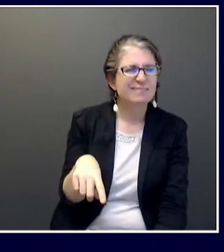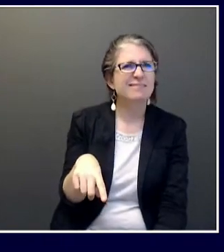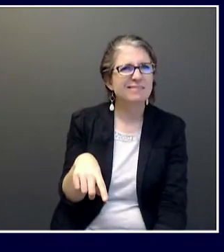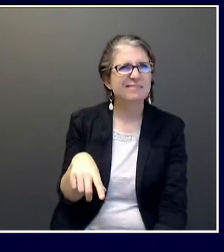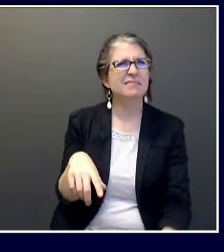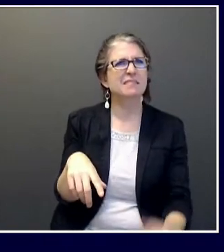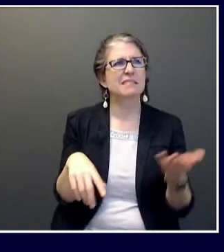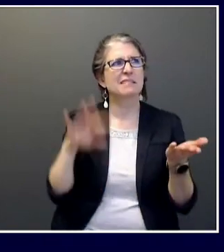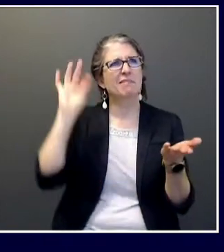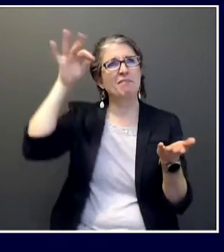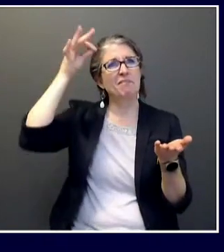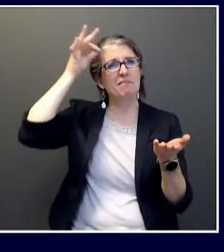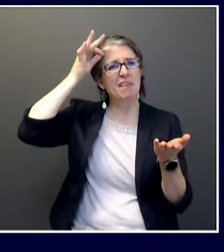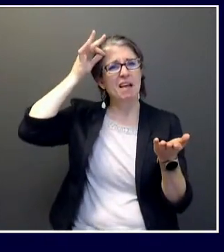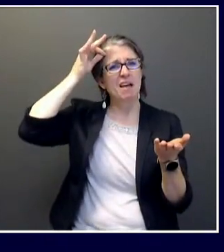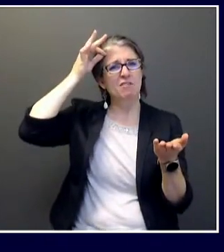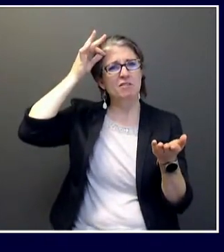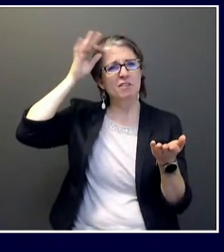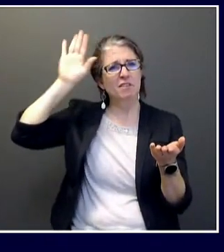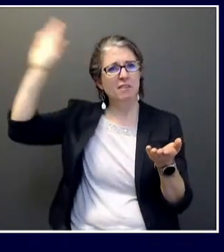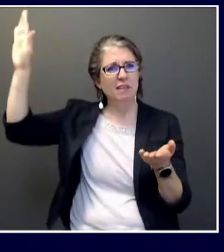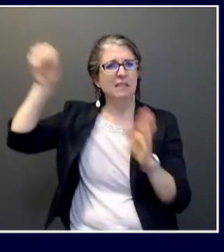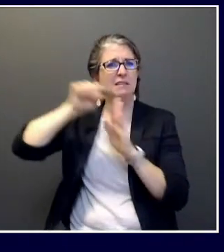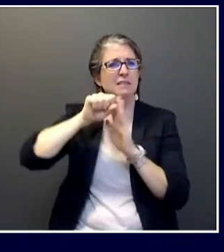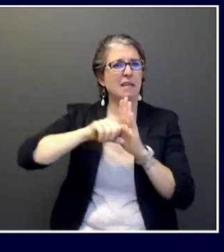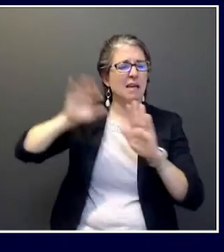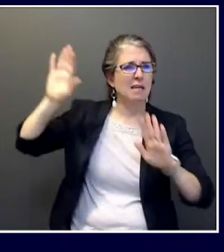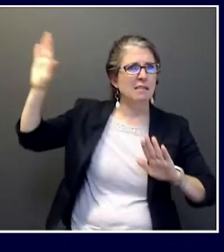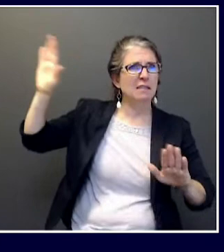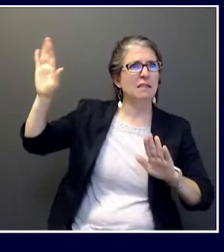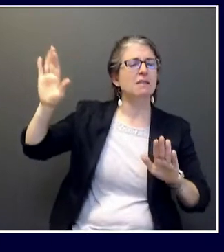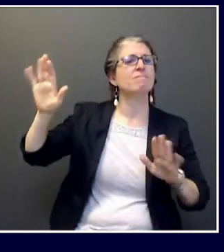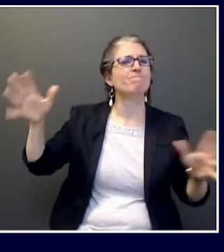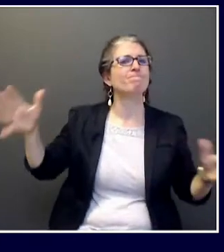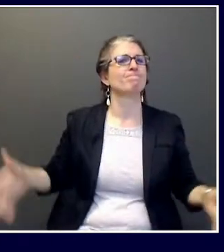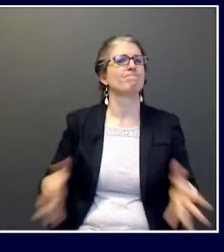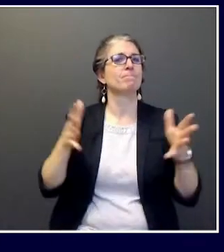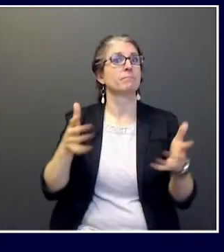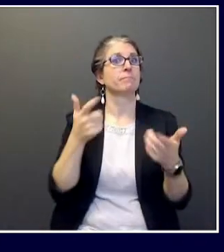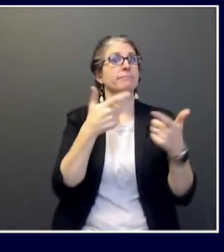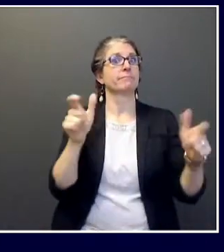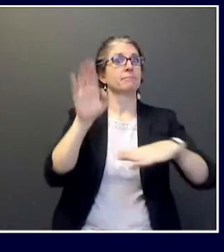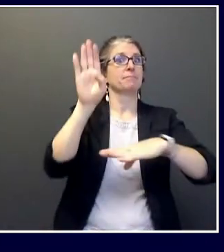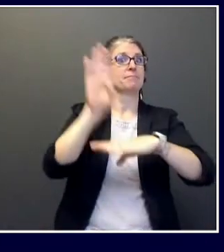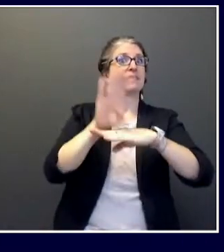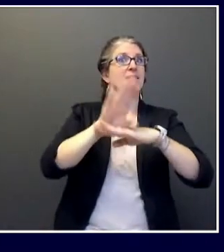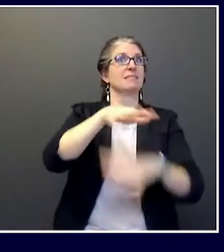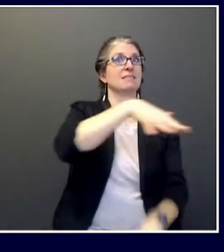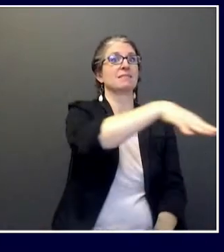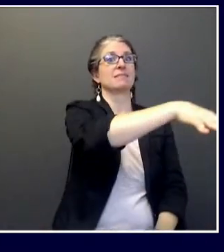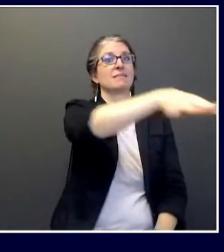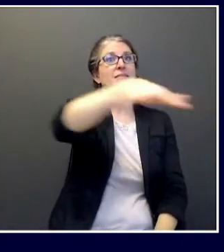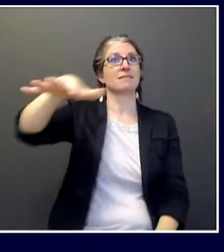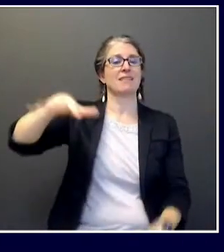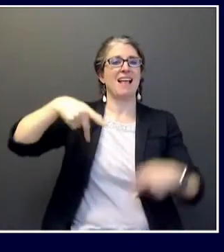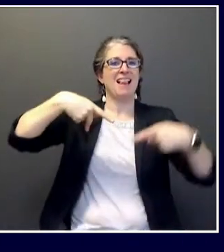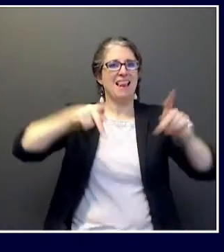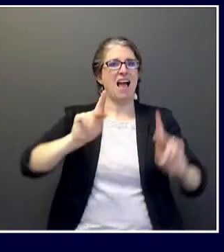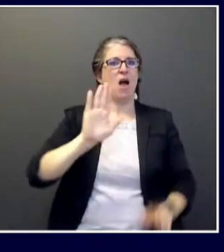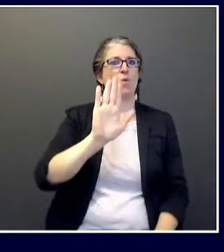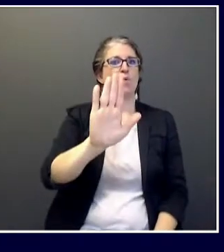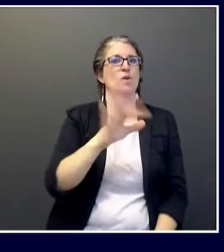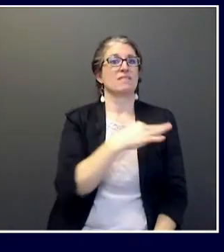any employers encouraging employers to offer paid leave for workers who are getting vaccinated, so they have